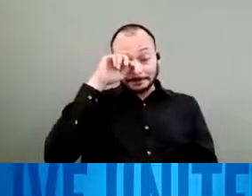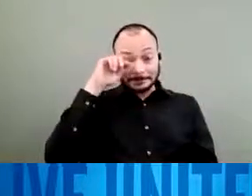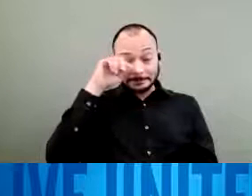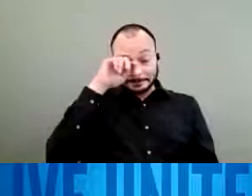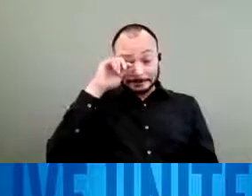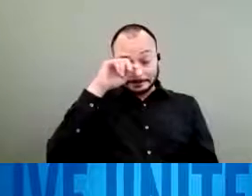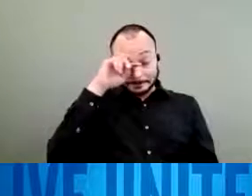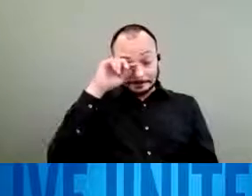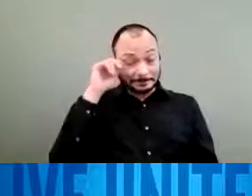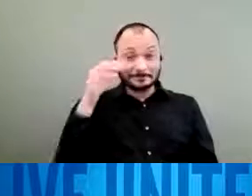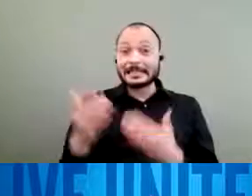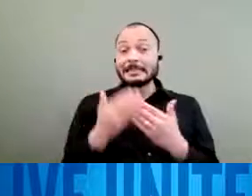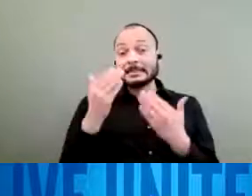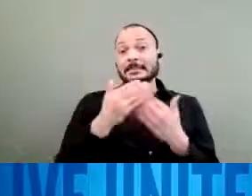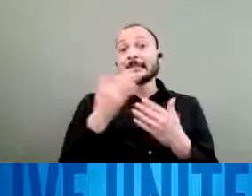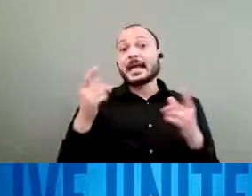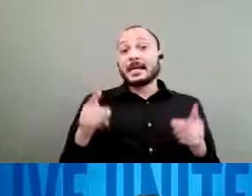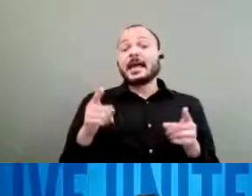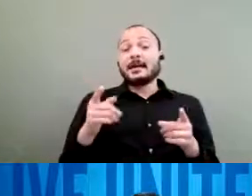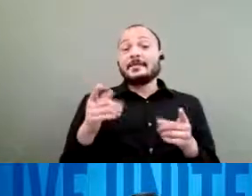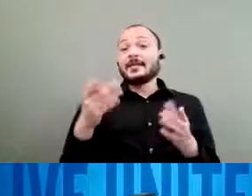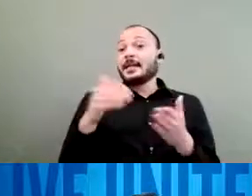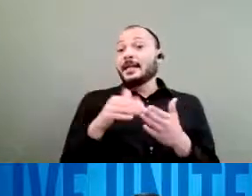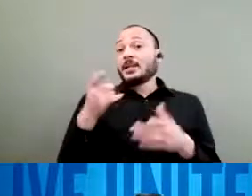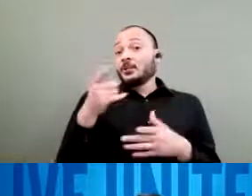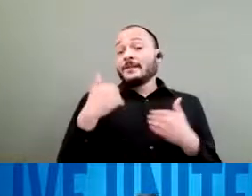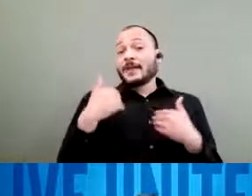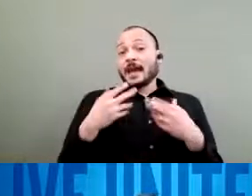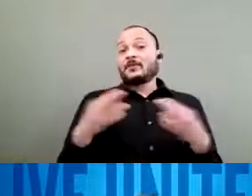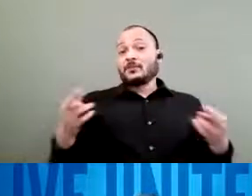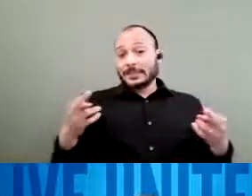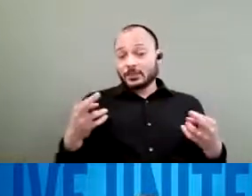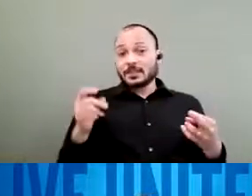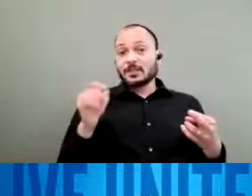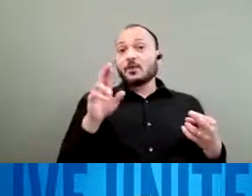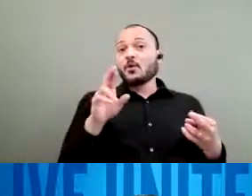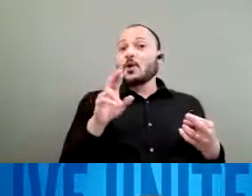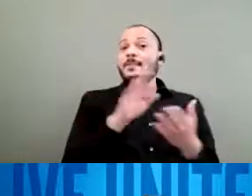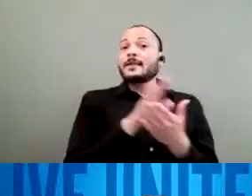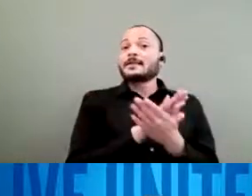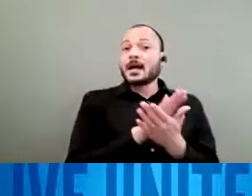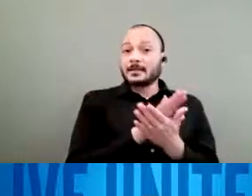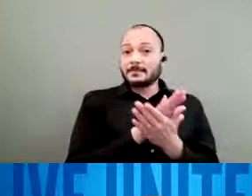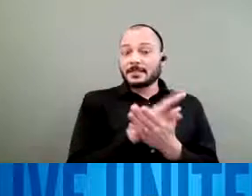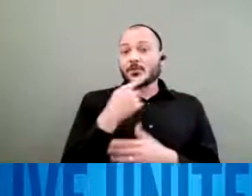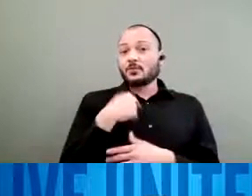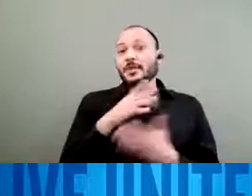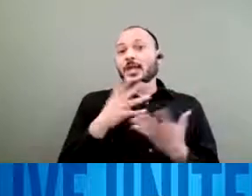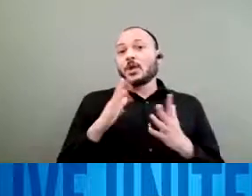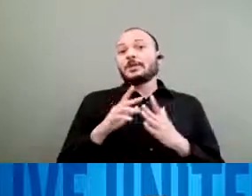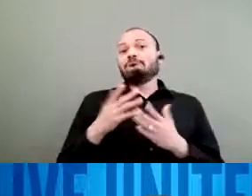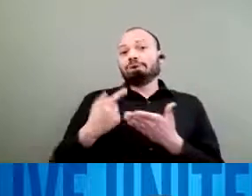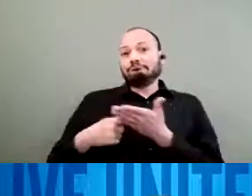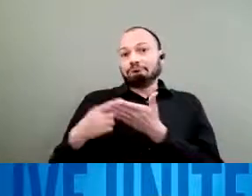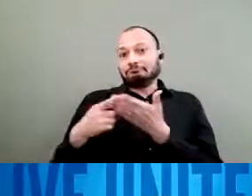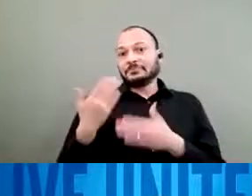It's fairly quick and easy. Once again, as long as you have the resources or the documents that we went over in the beginning.